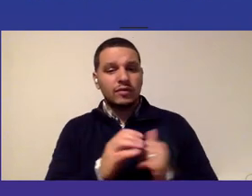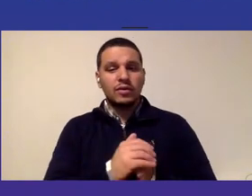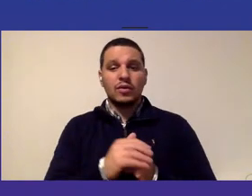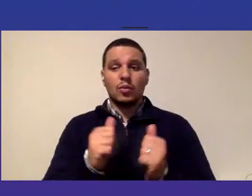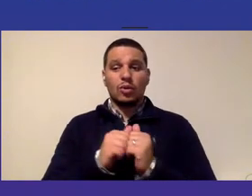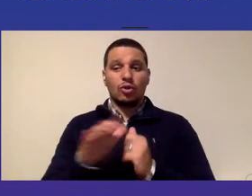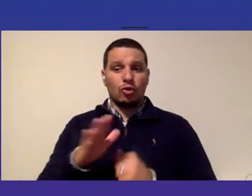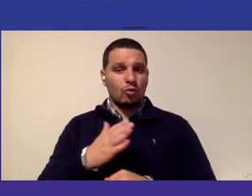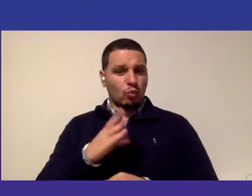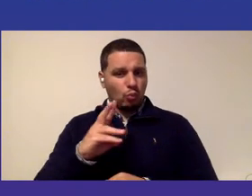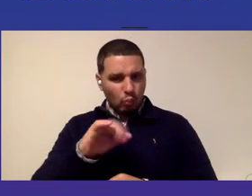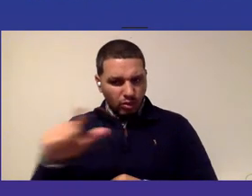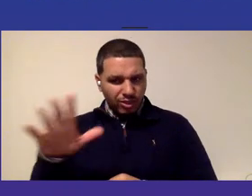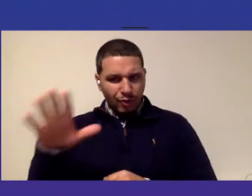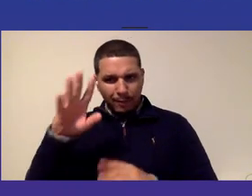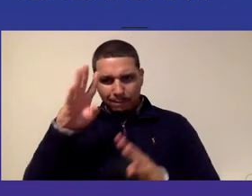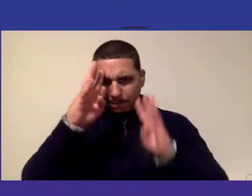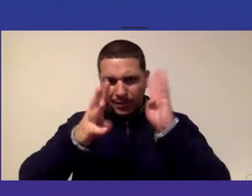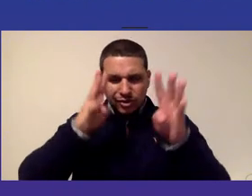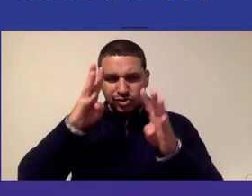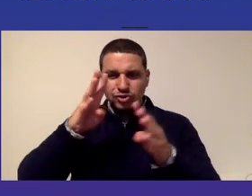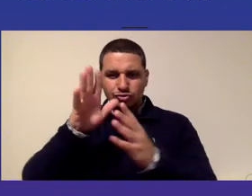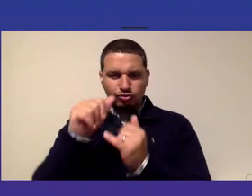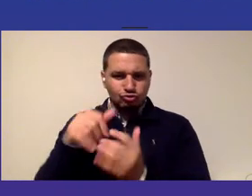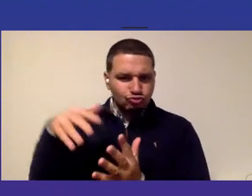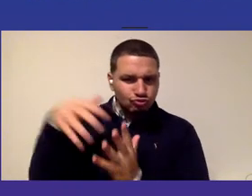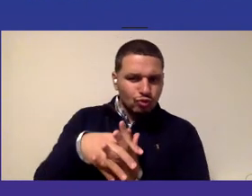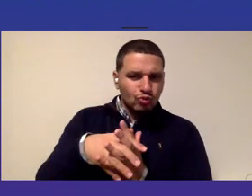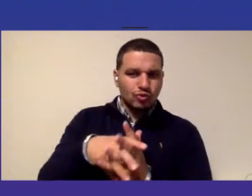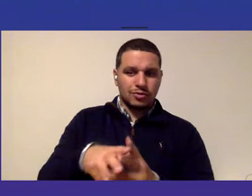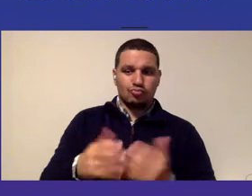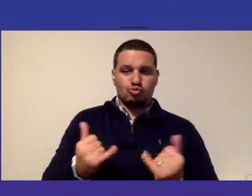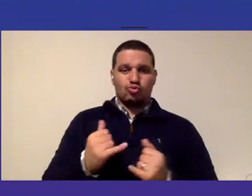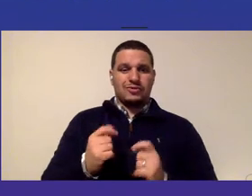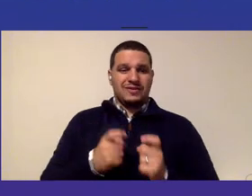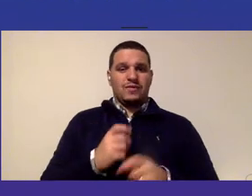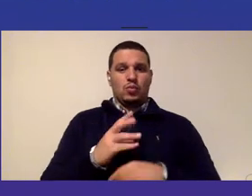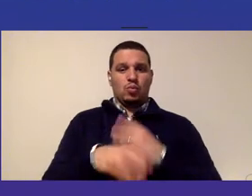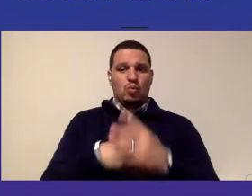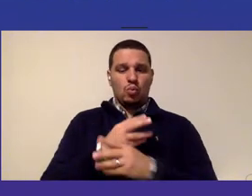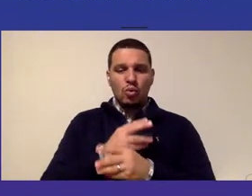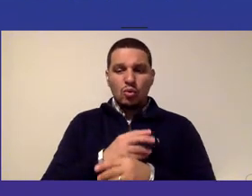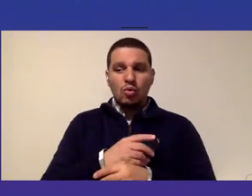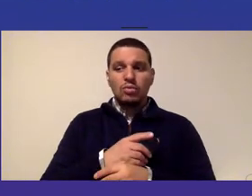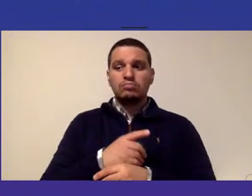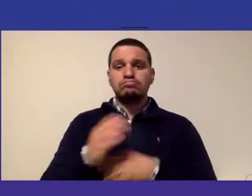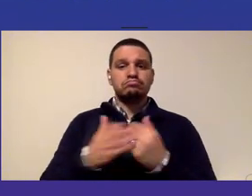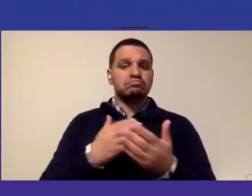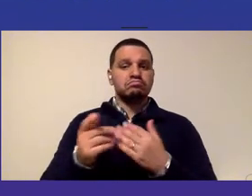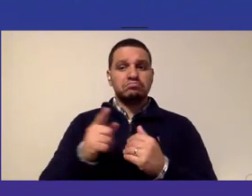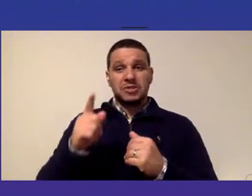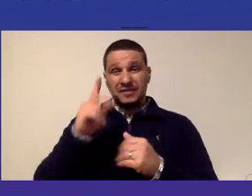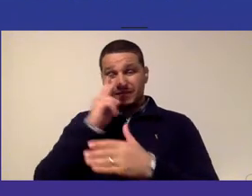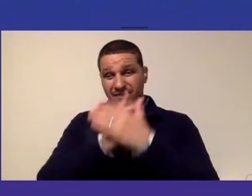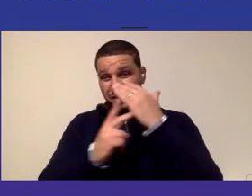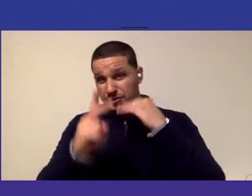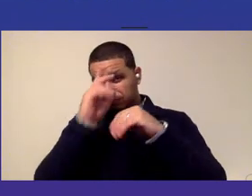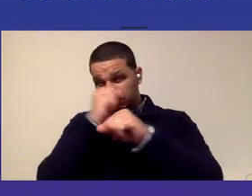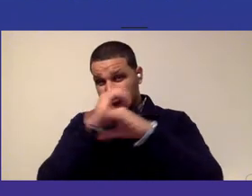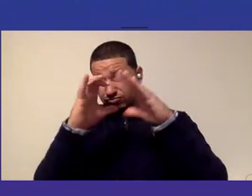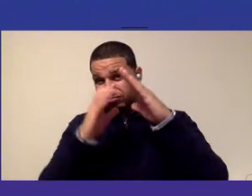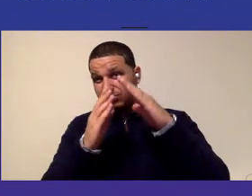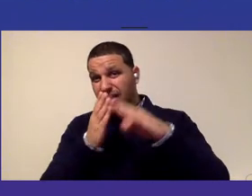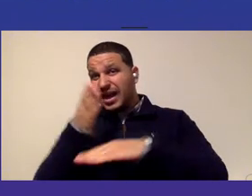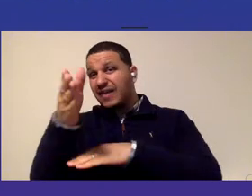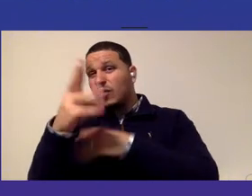the imagination and rootedness in the pre-given world, even as they vision beyond it, establish the